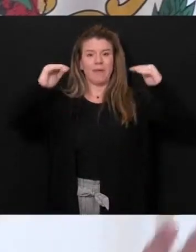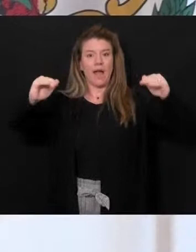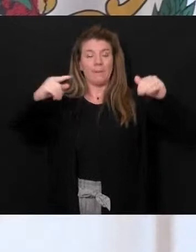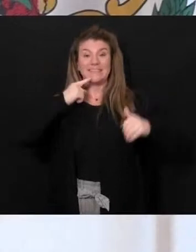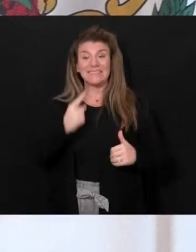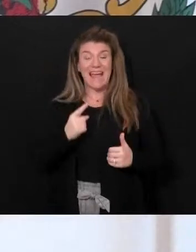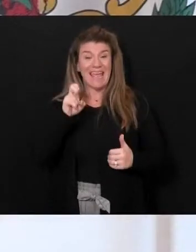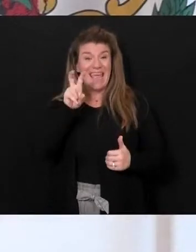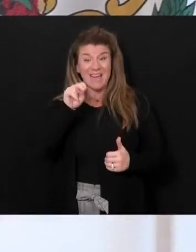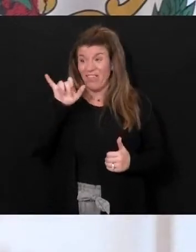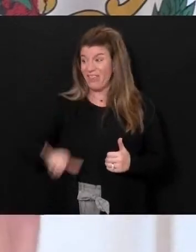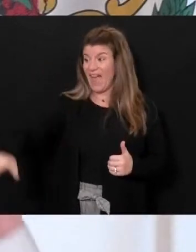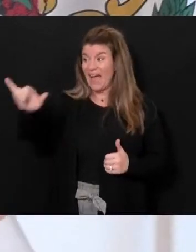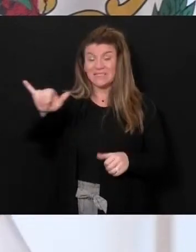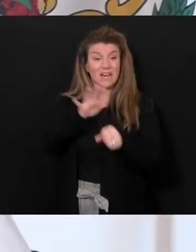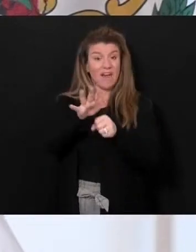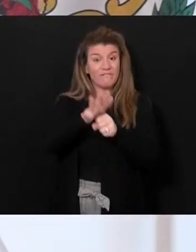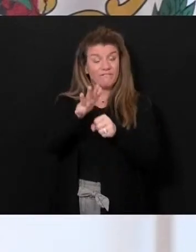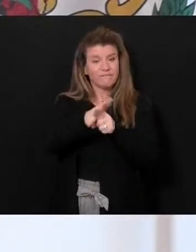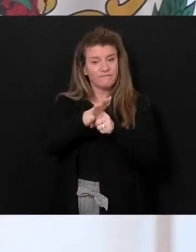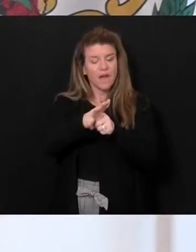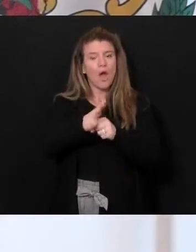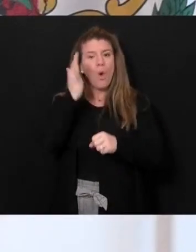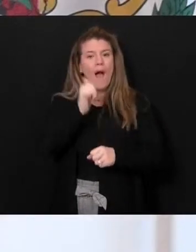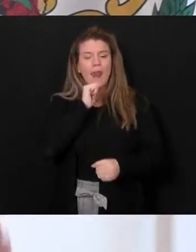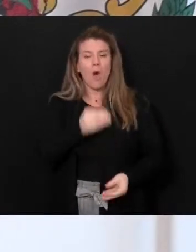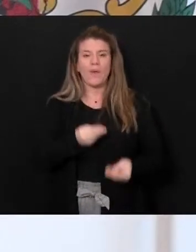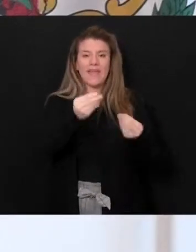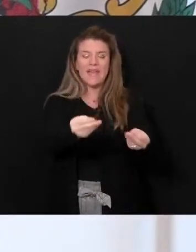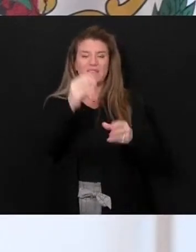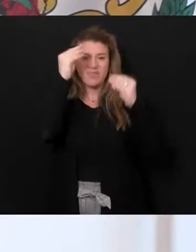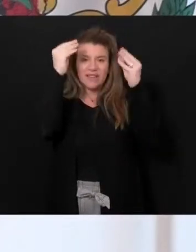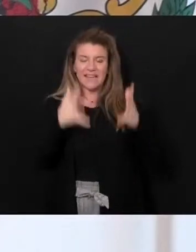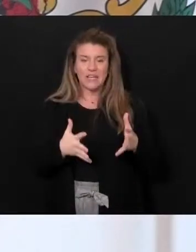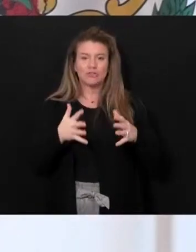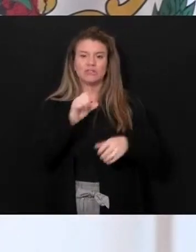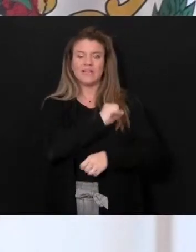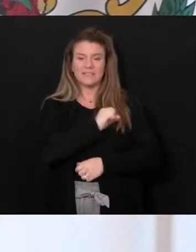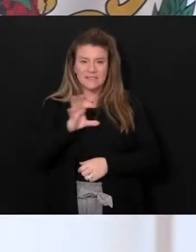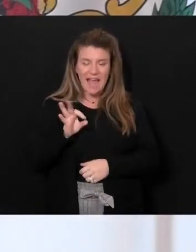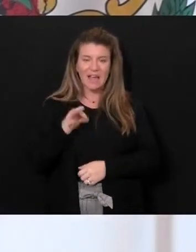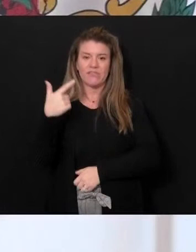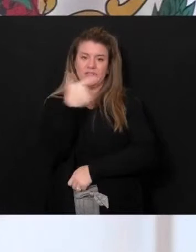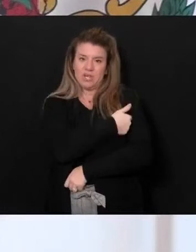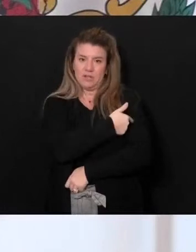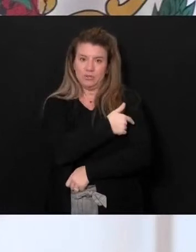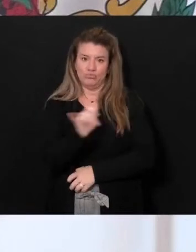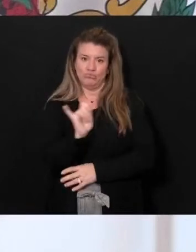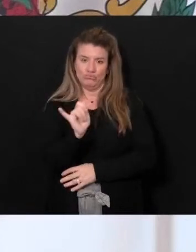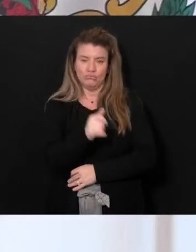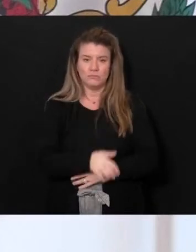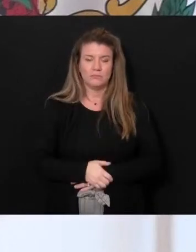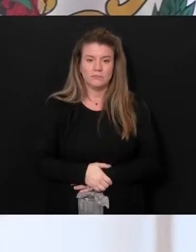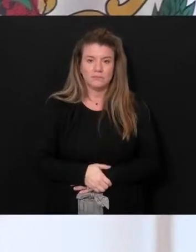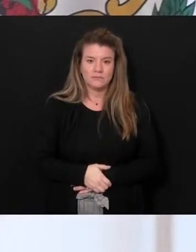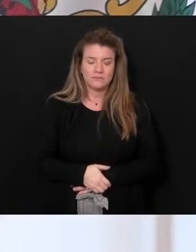even if that isn't enough, let's give all our teachers and all of our service personnel the vaccinations.